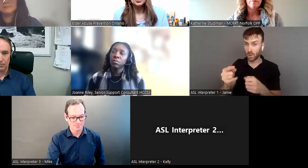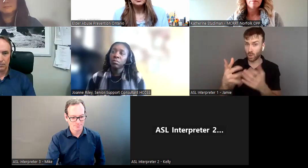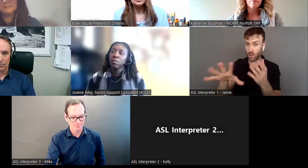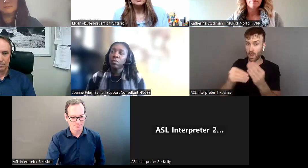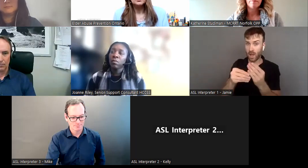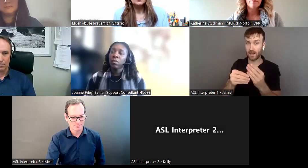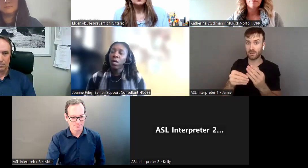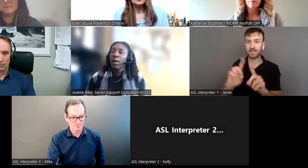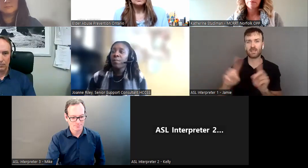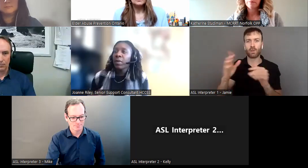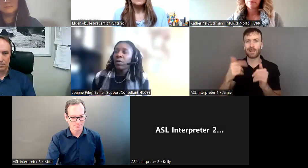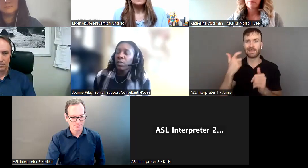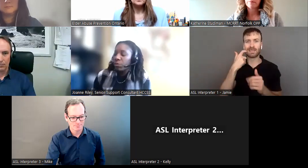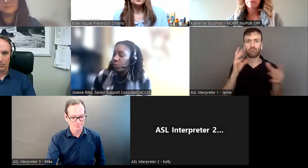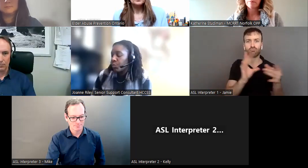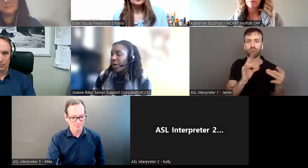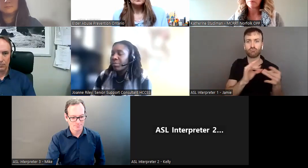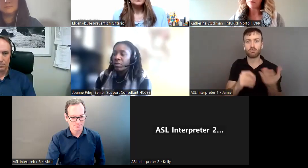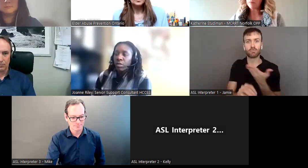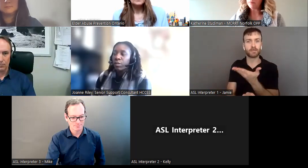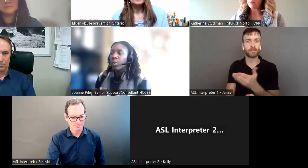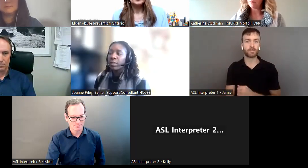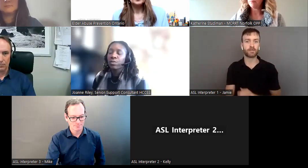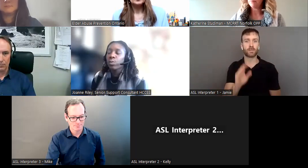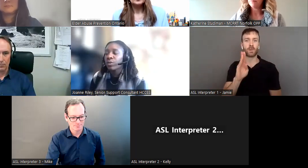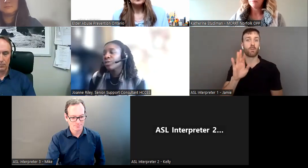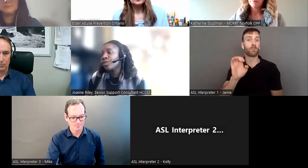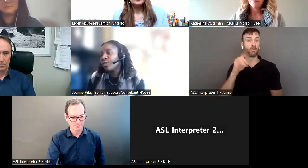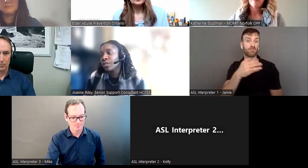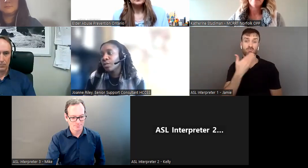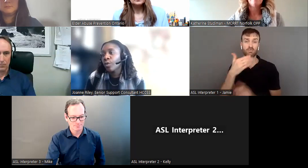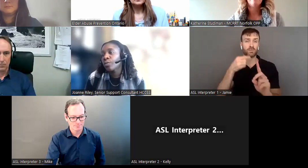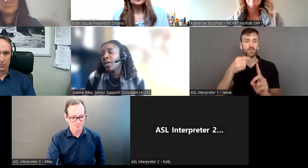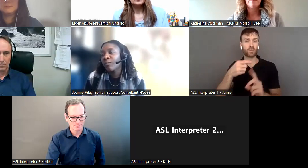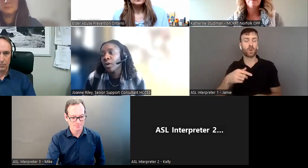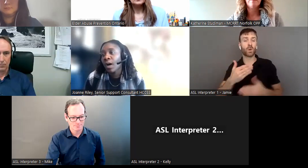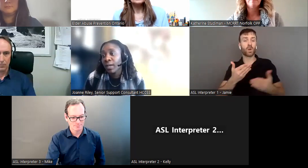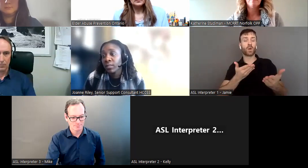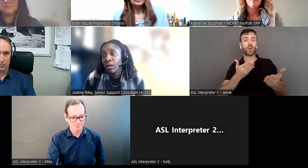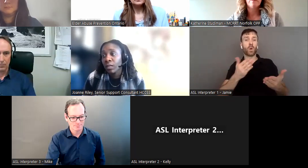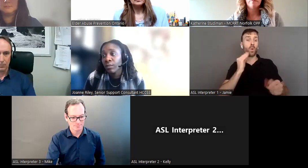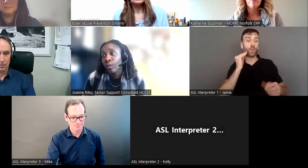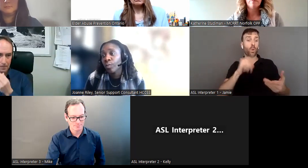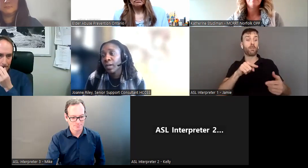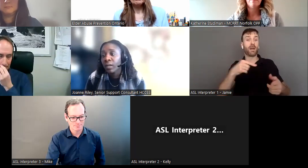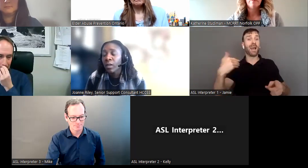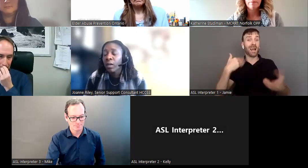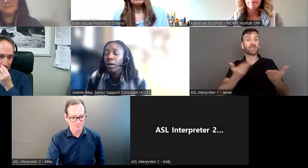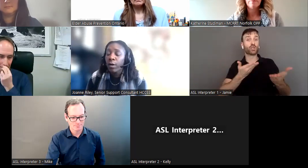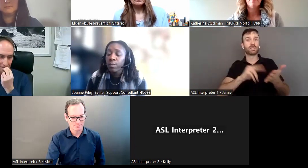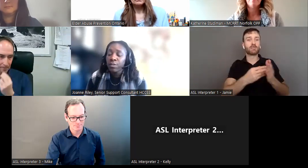than what's been shared? Well, Brad made a really good point. Like, so when there's services in the homes, we have more eyes on in the home,